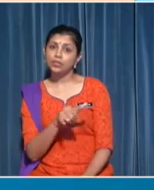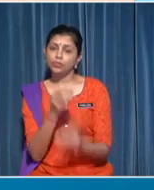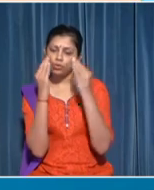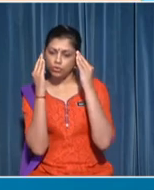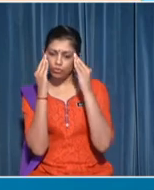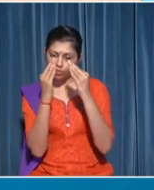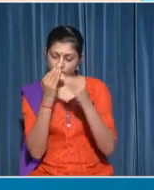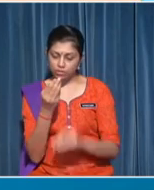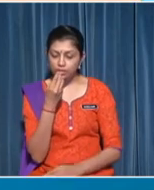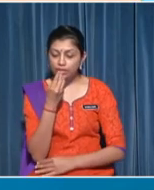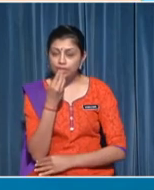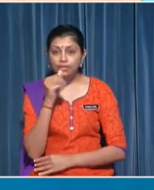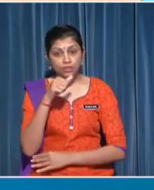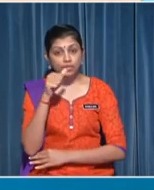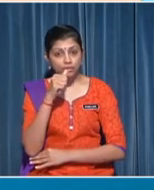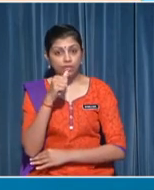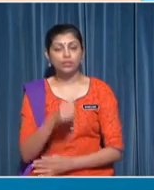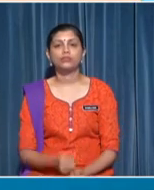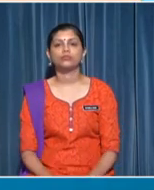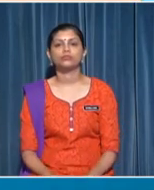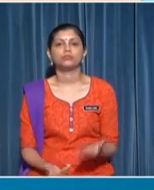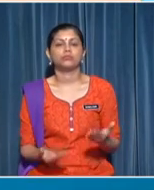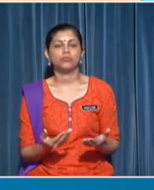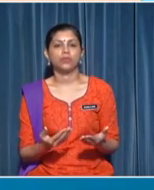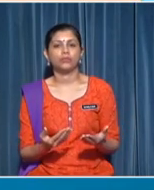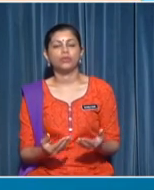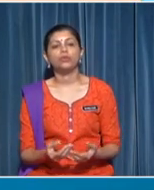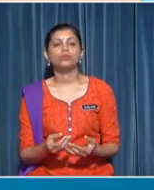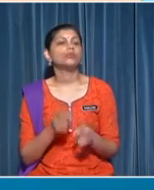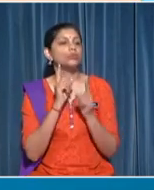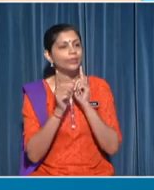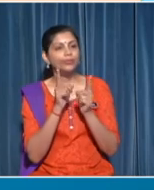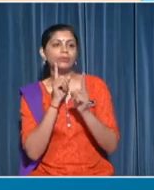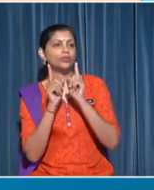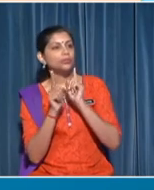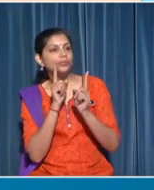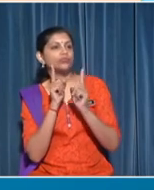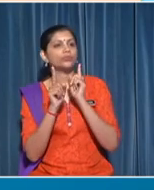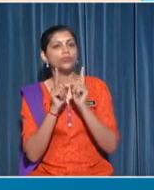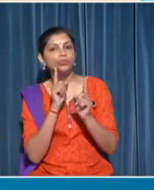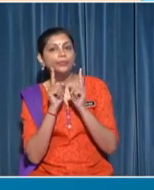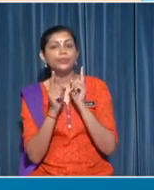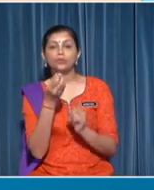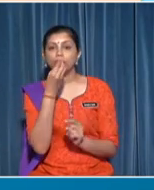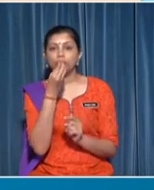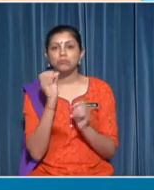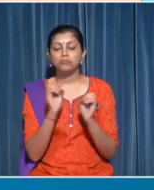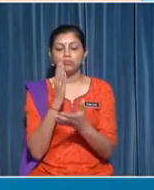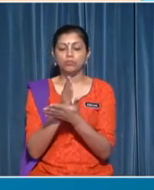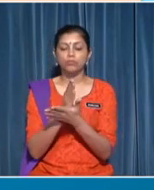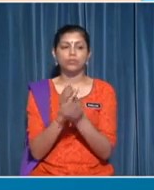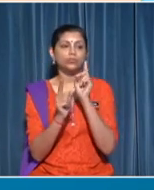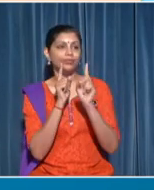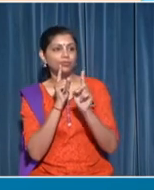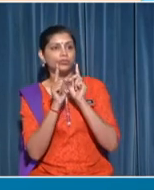eating. Maybe because we're talking non-stop while eating, we might choke if we do